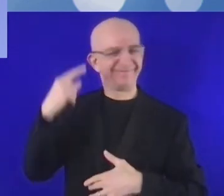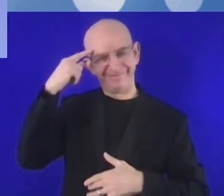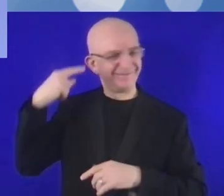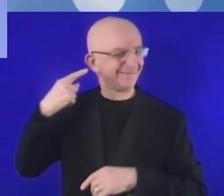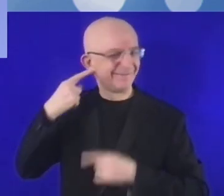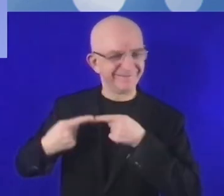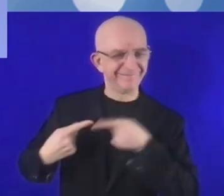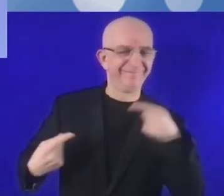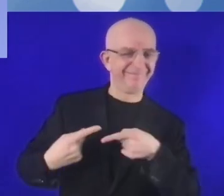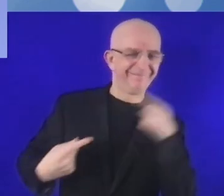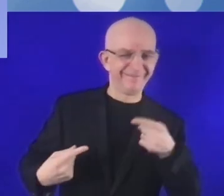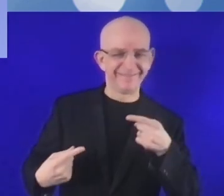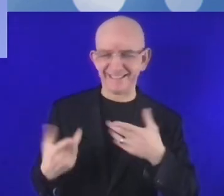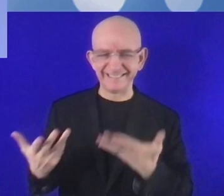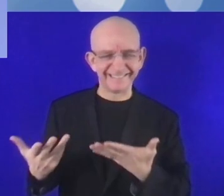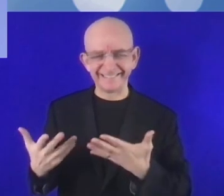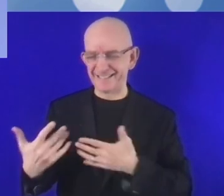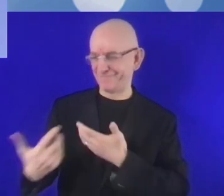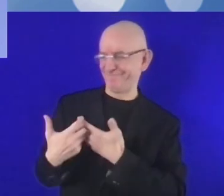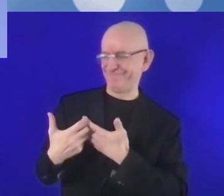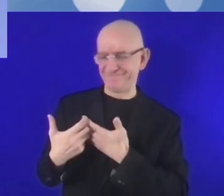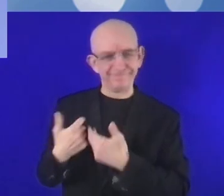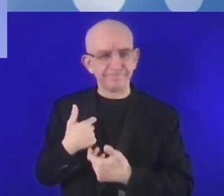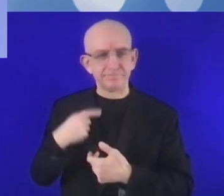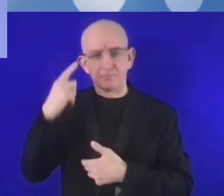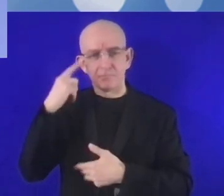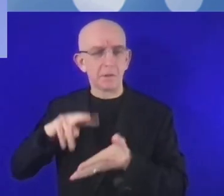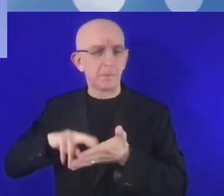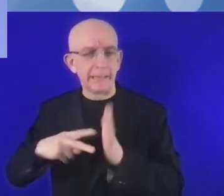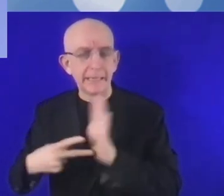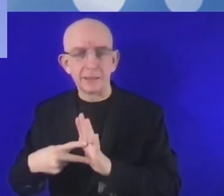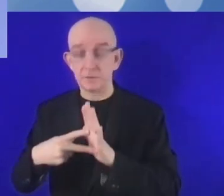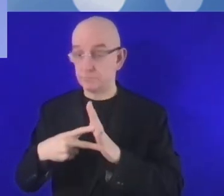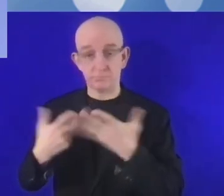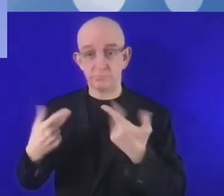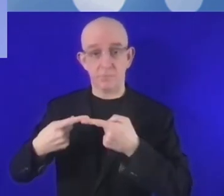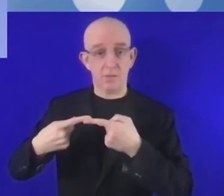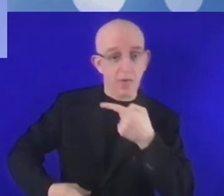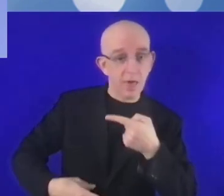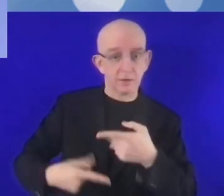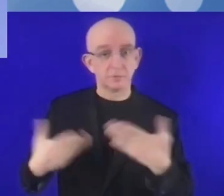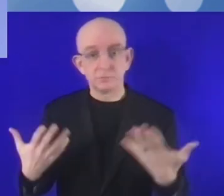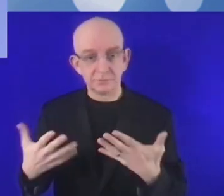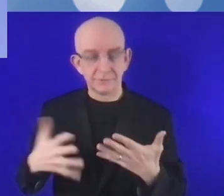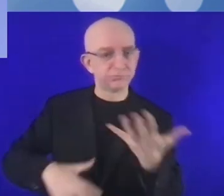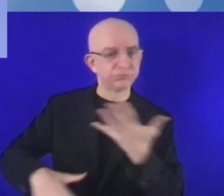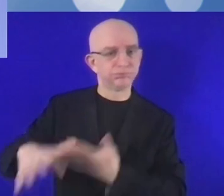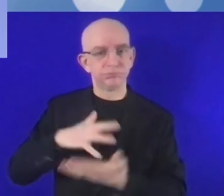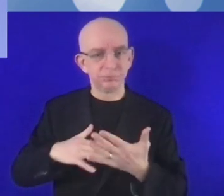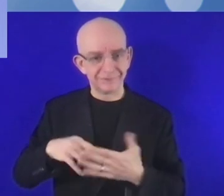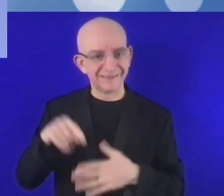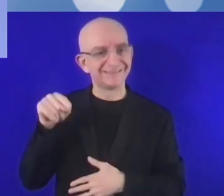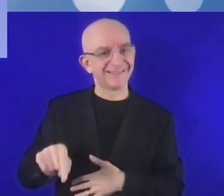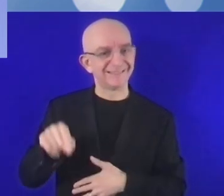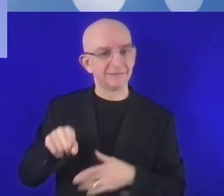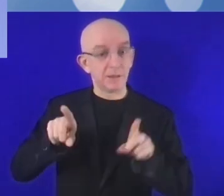shades. In fact, low quality music can be directly compared to junk food. And